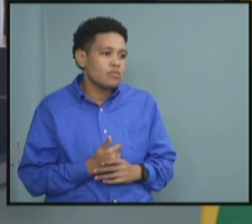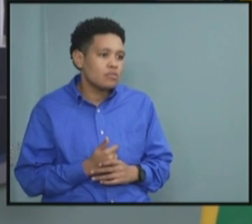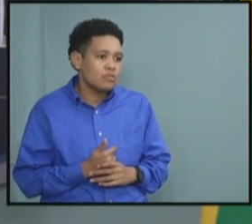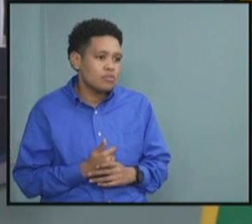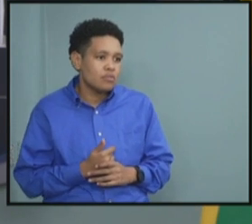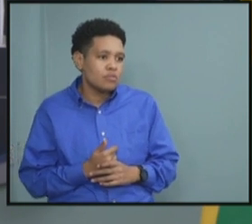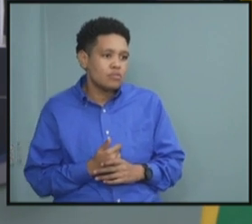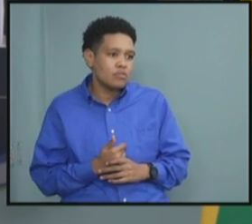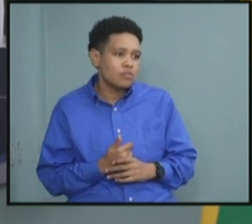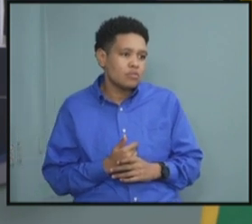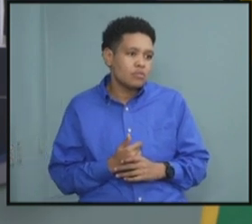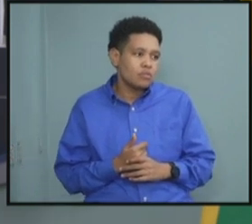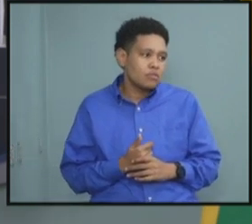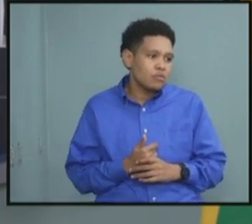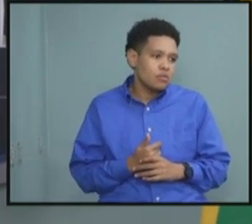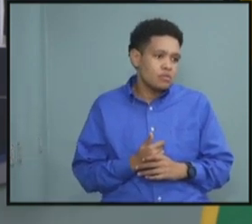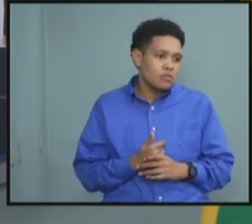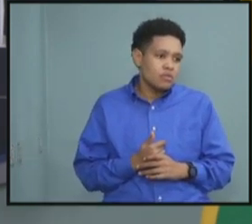Minister of Health.